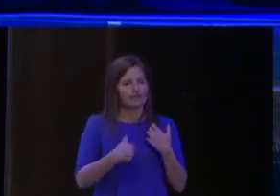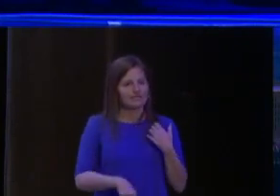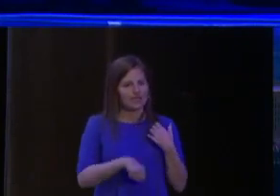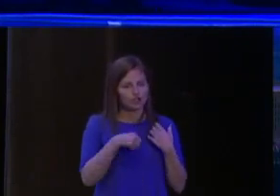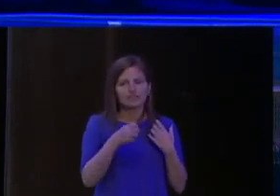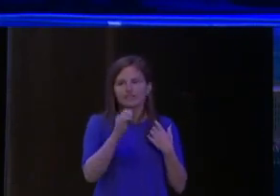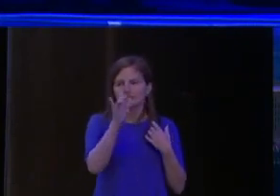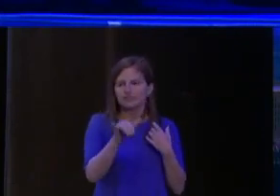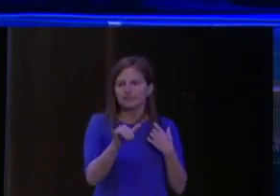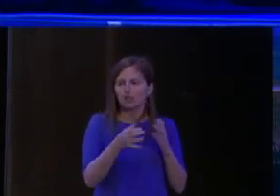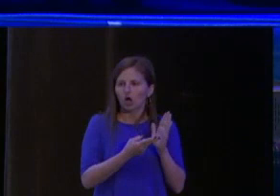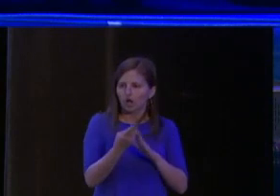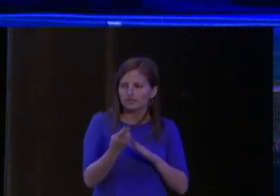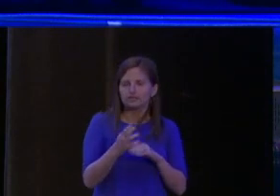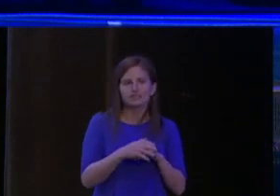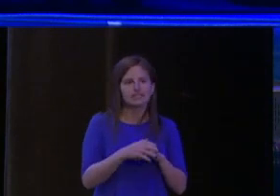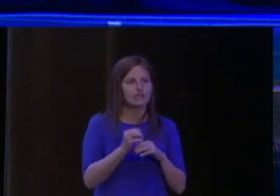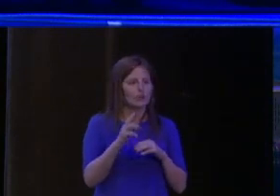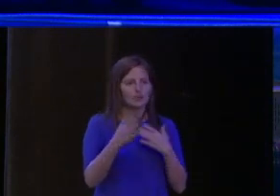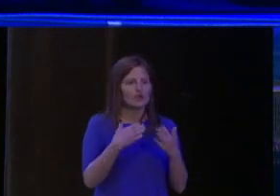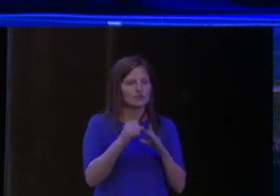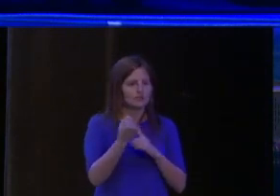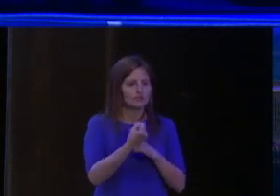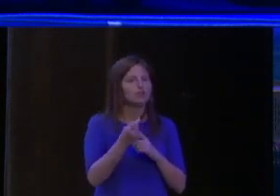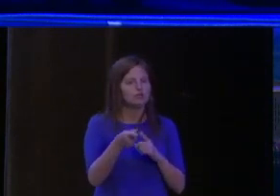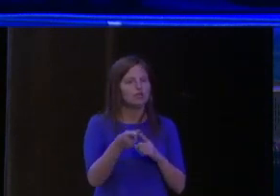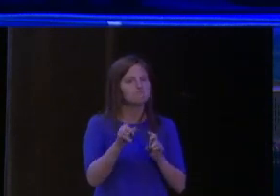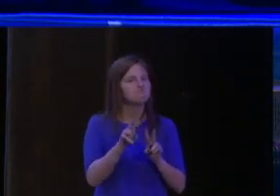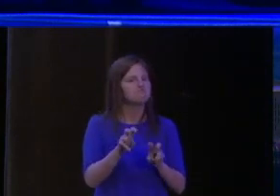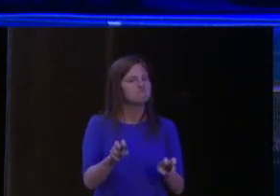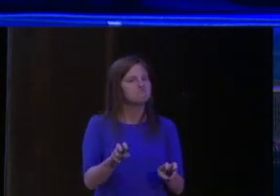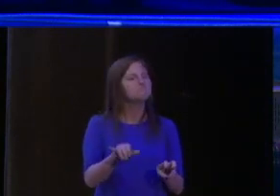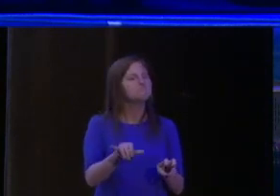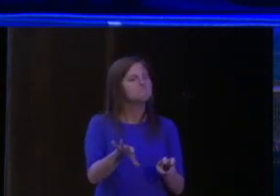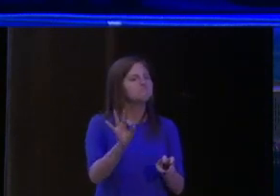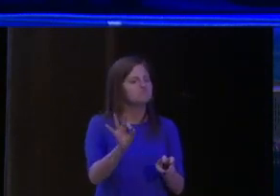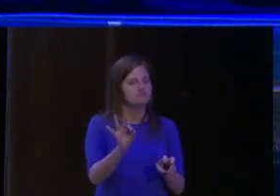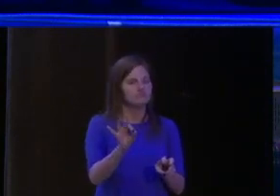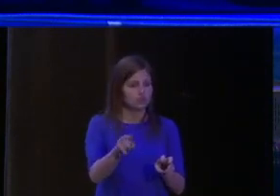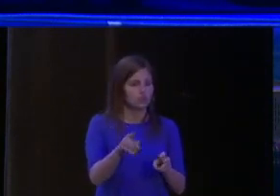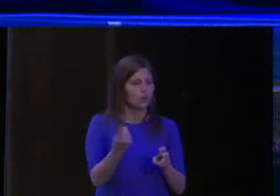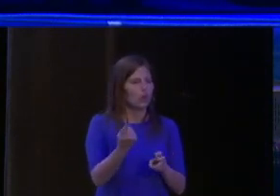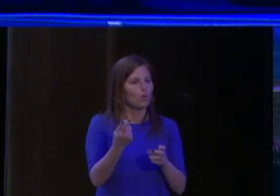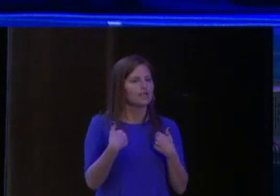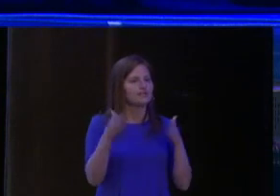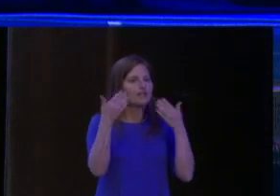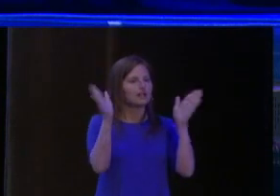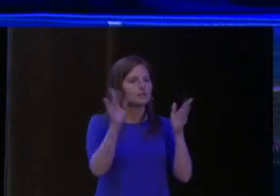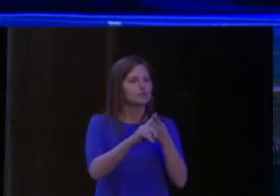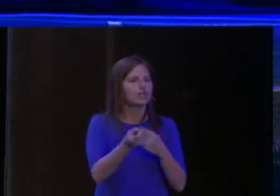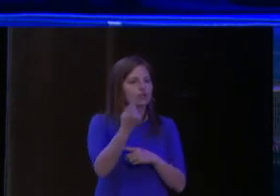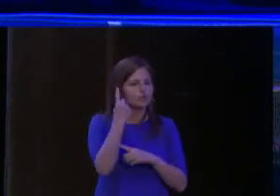integrity, with honesty, or whatever the case may be, you can pick up on it. But you're always available to the